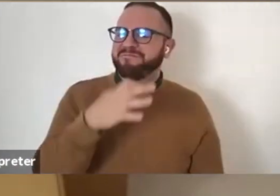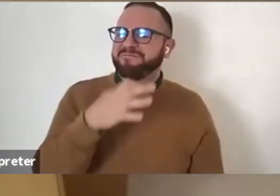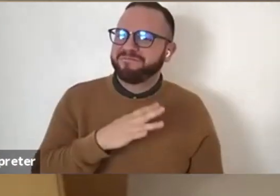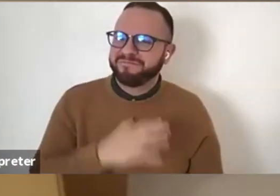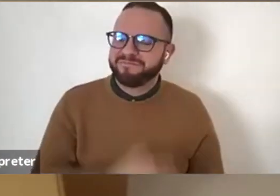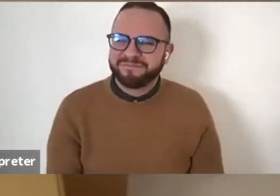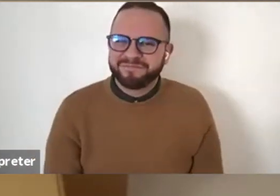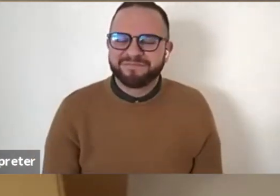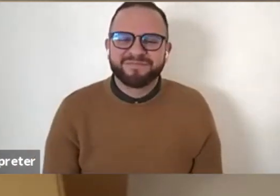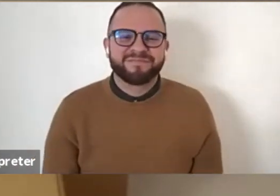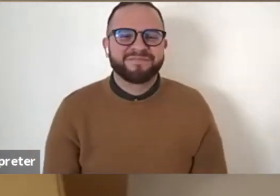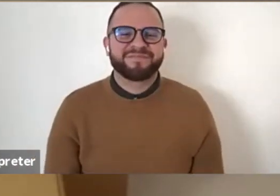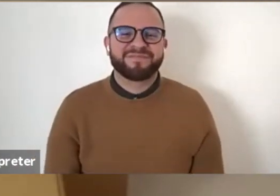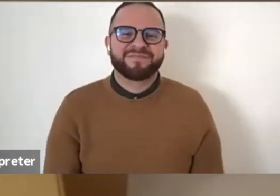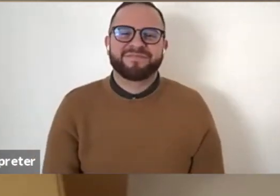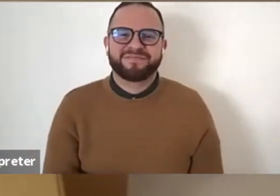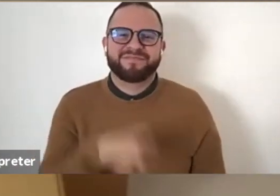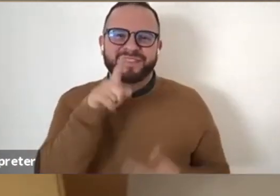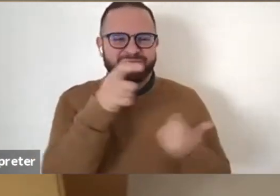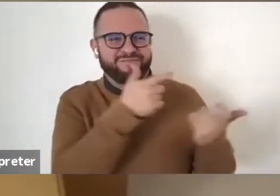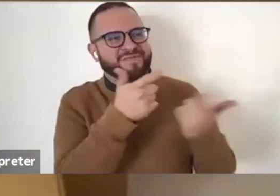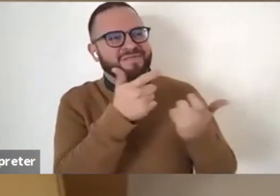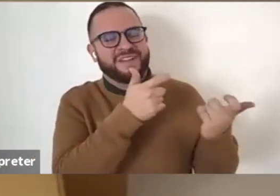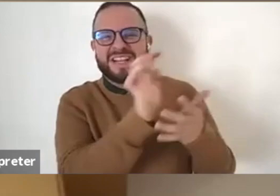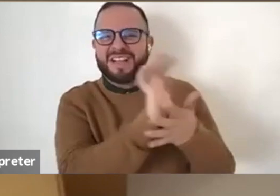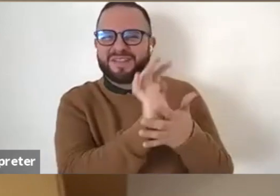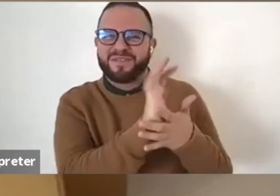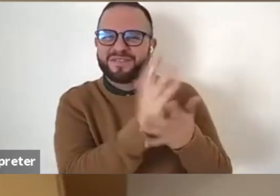Looking at our film.